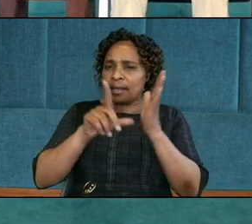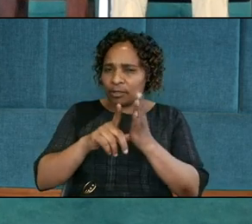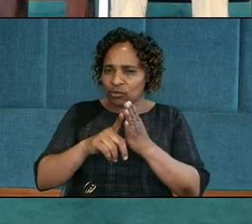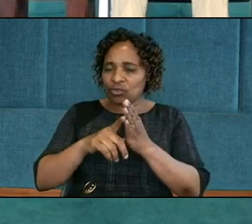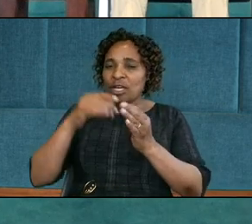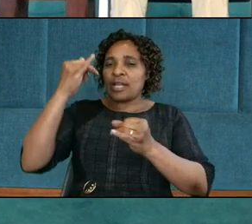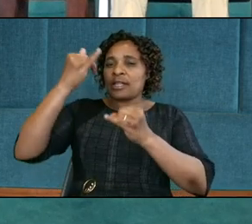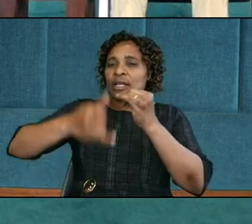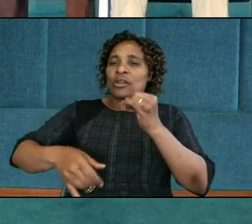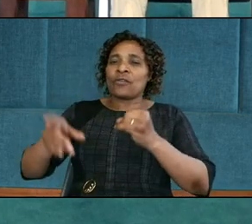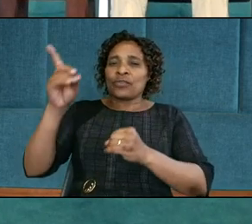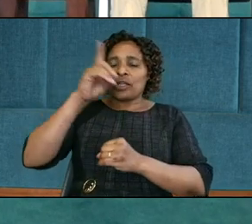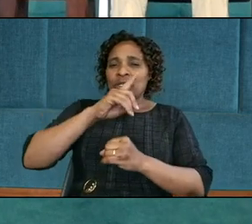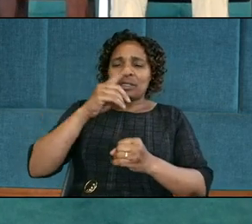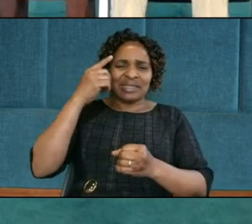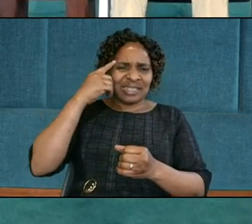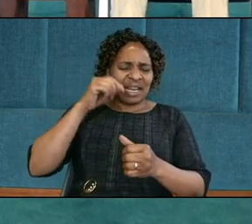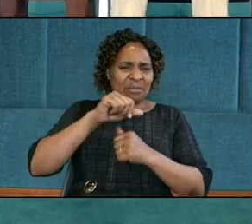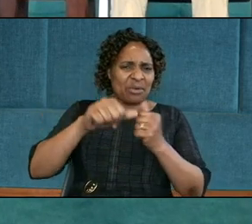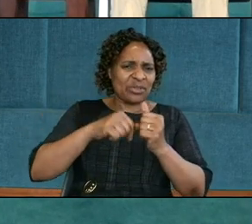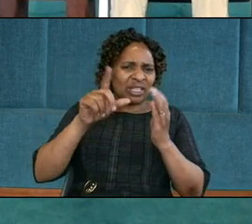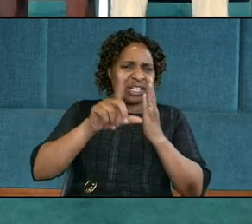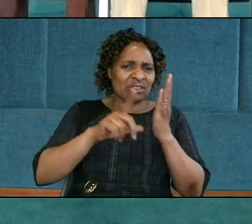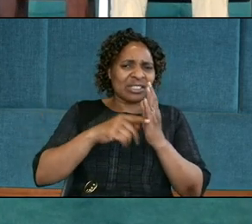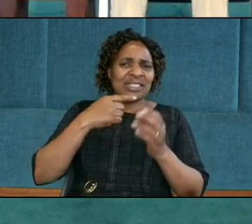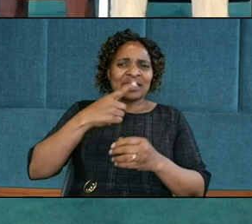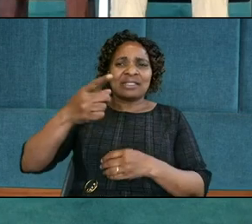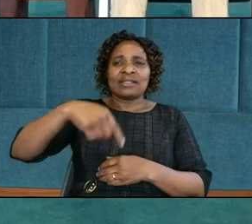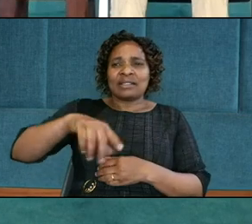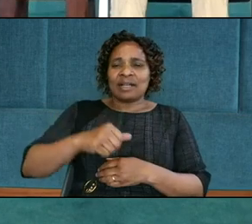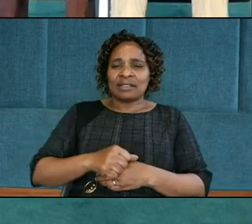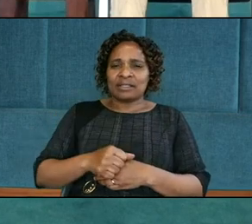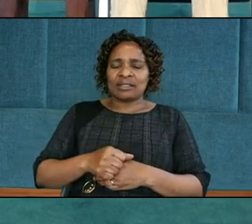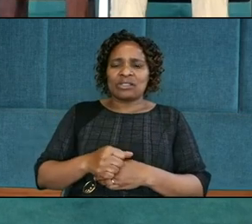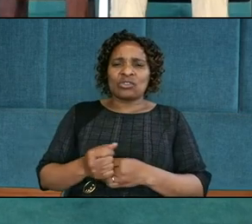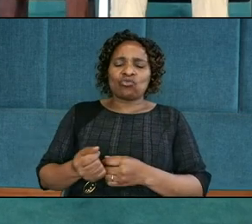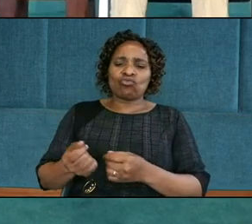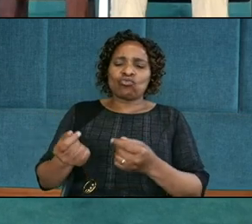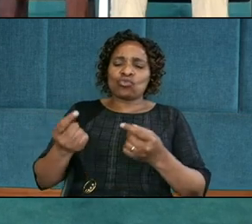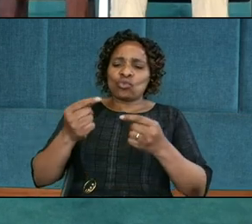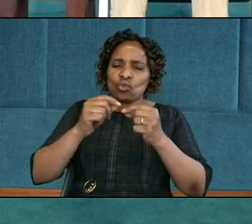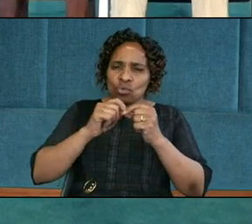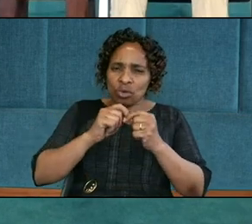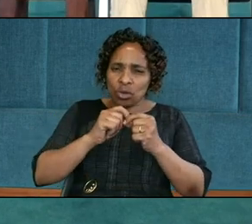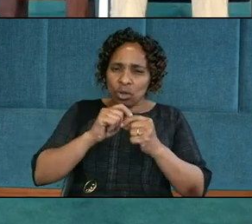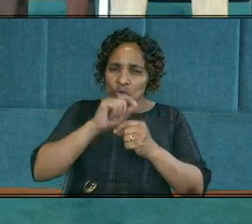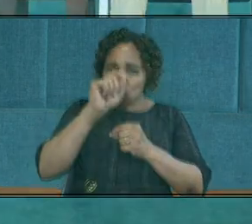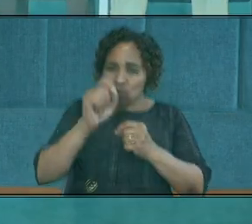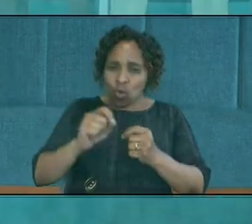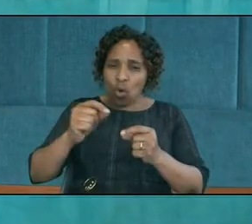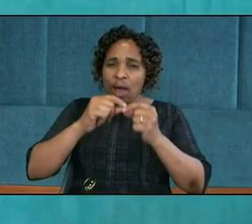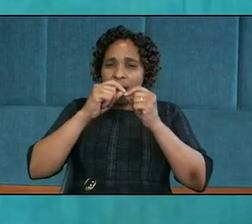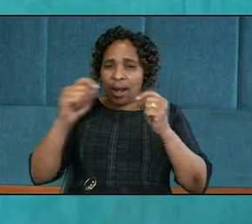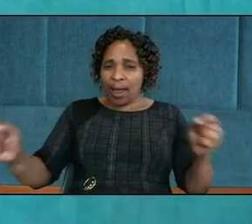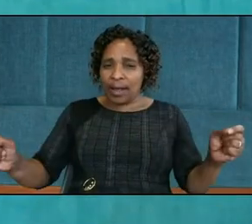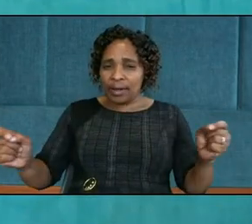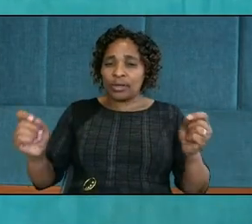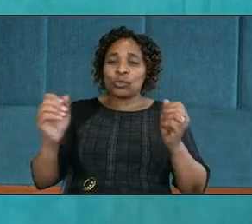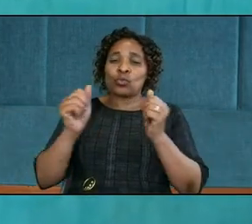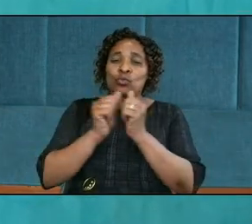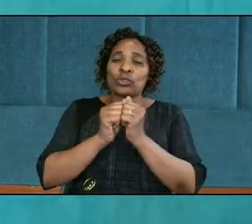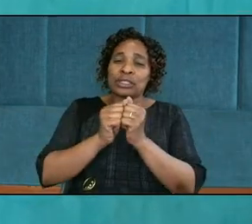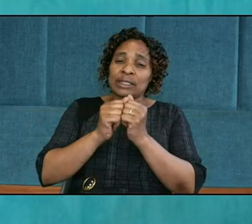at the end of the day, when you think about the lesson, it tells us to draw a line between pride and humility.